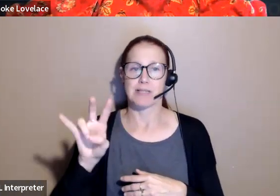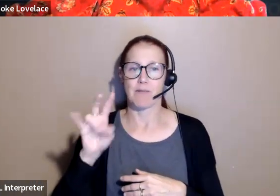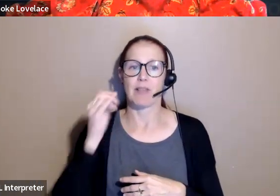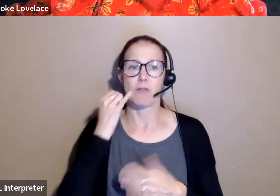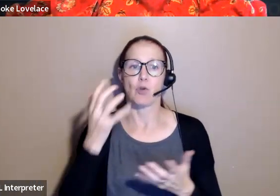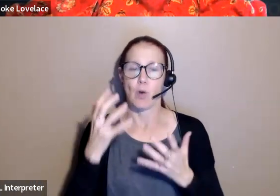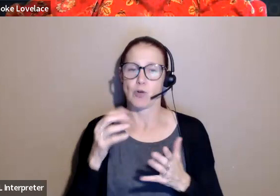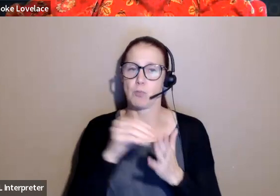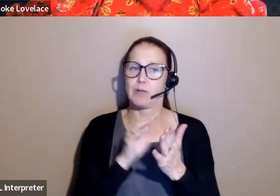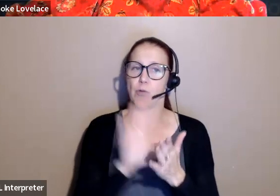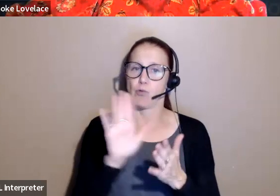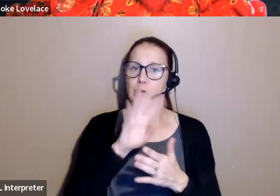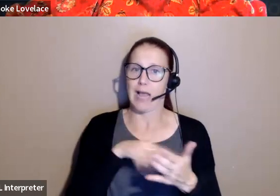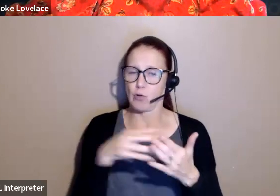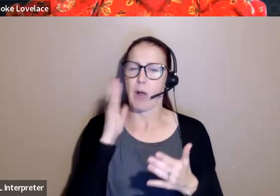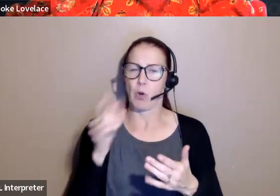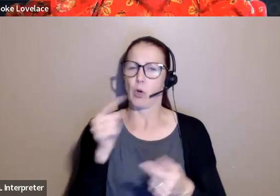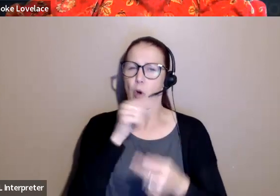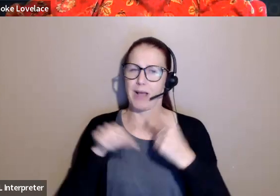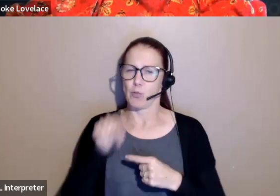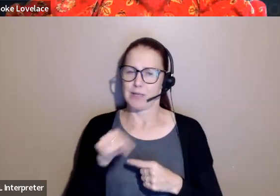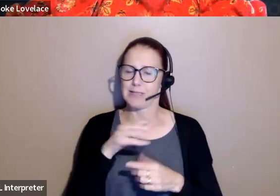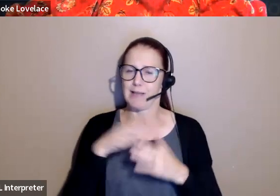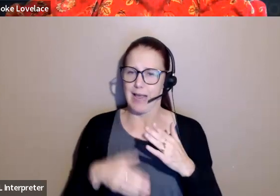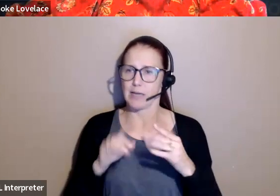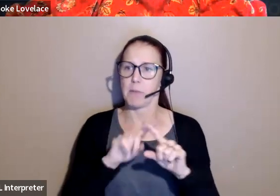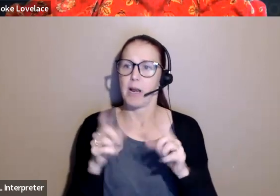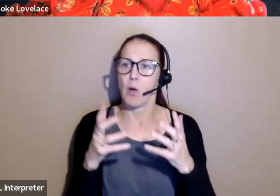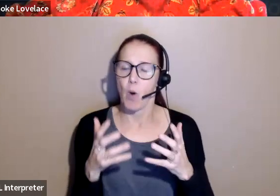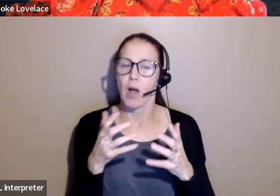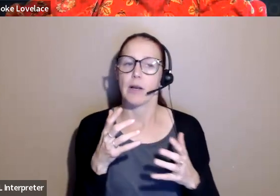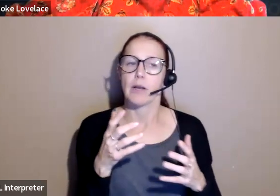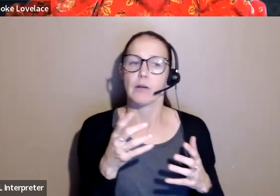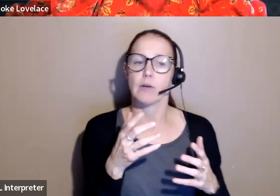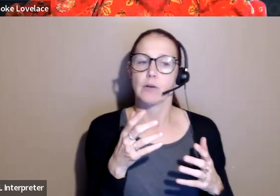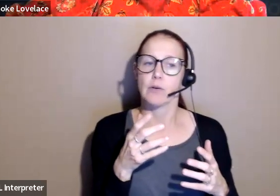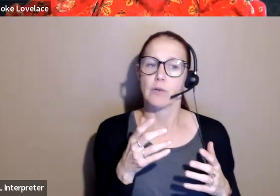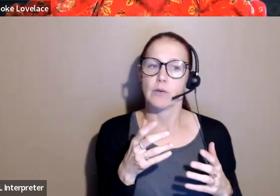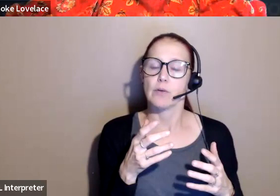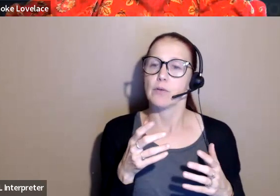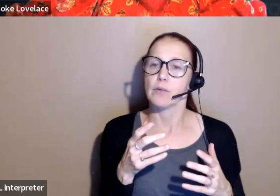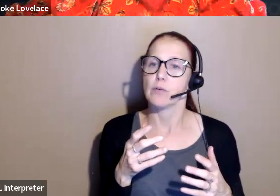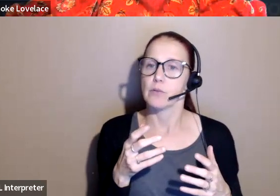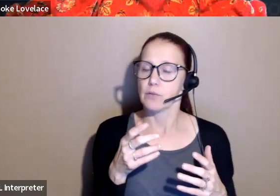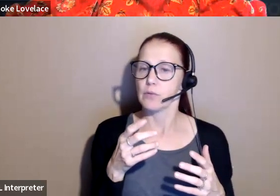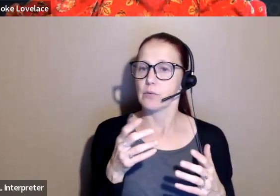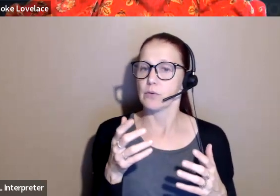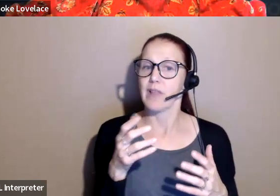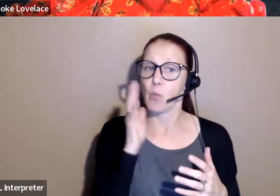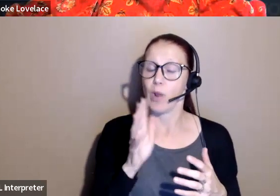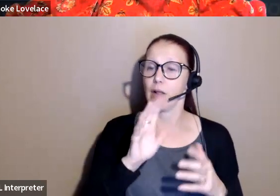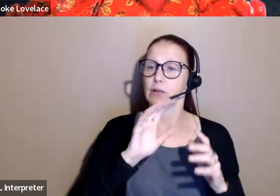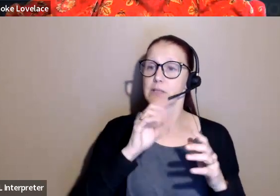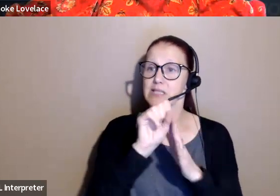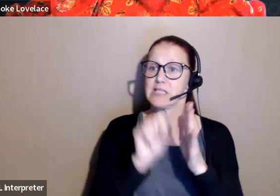calendars too. And I'll go back to this at the end, but I just wanted to make a note of that they are going to be going out around the state to talk